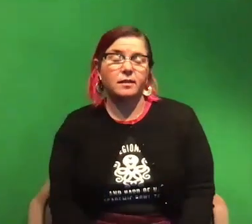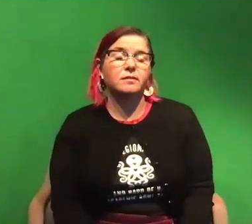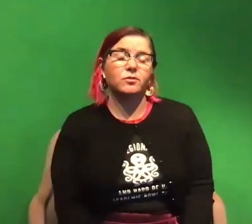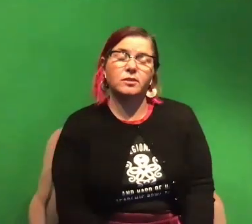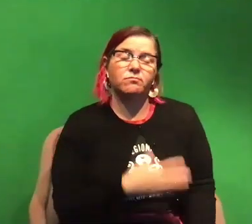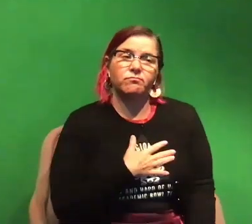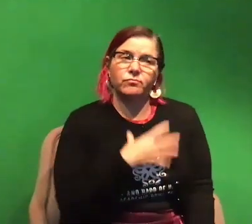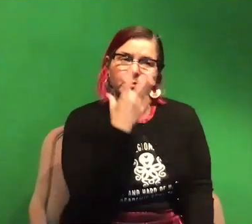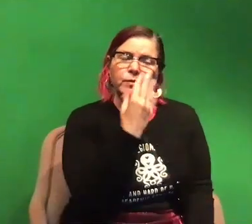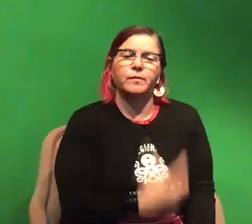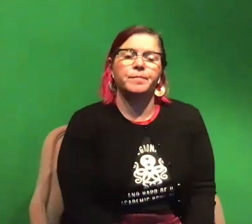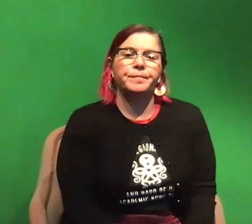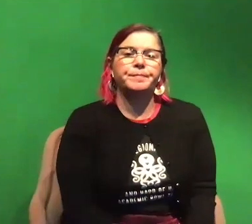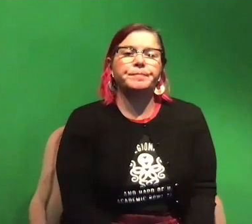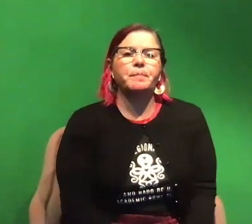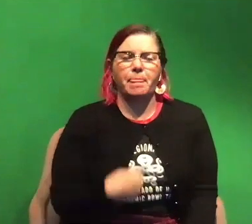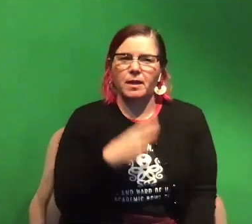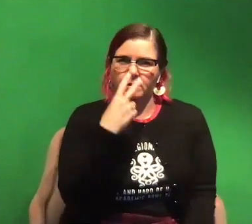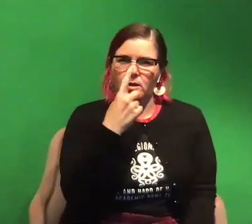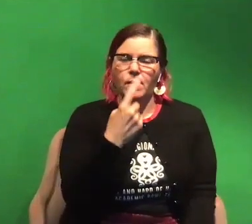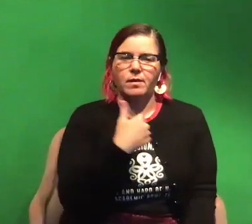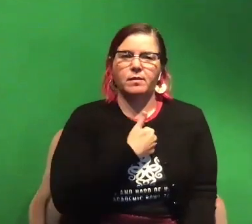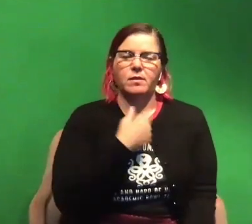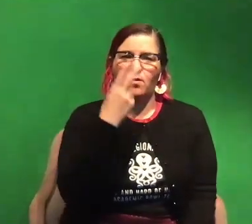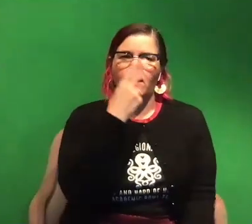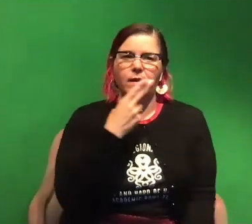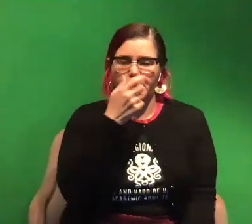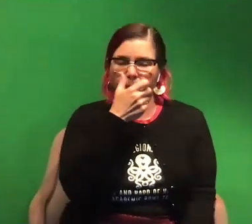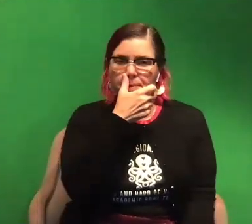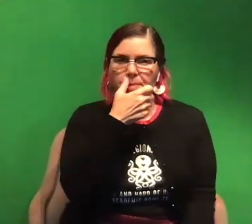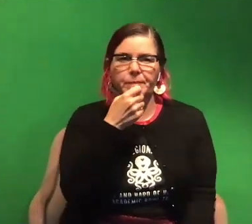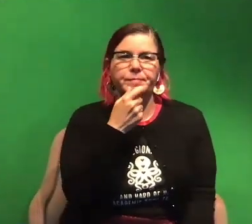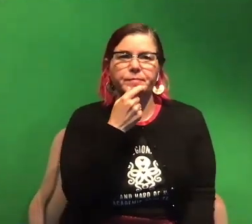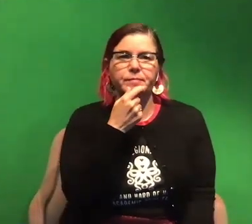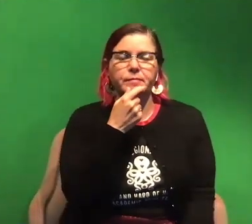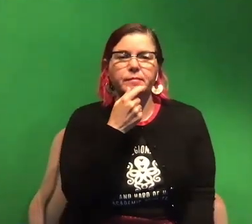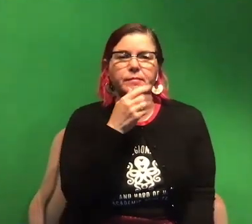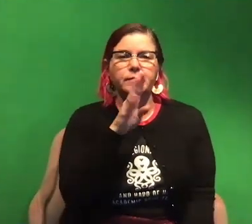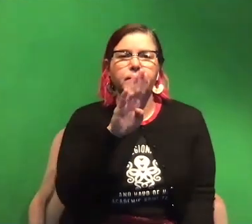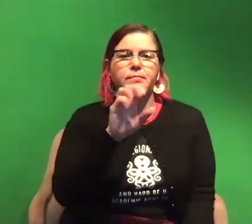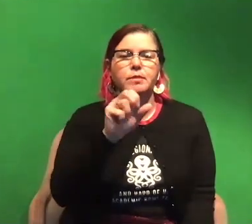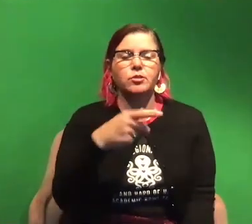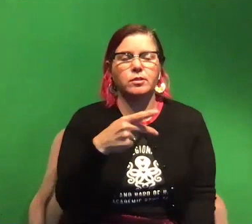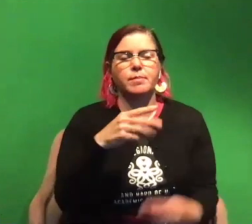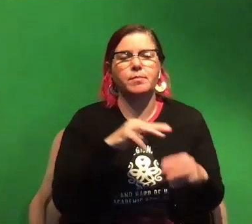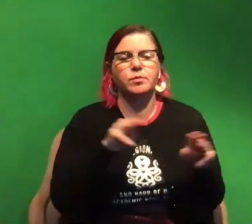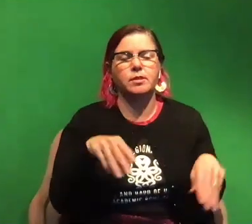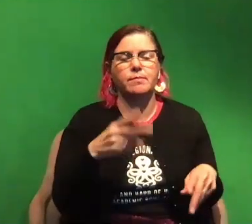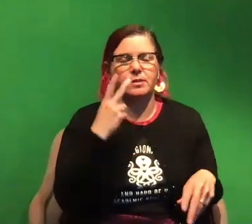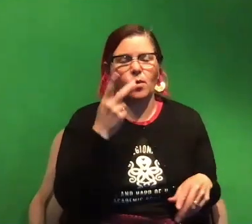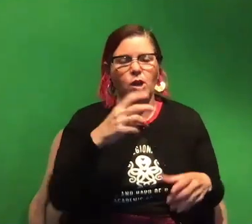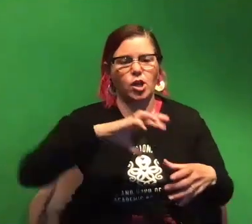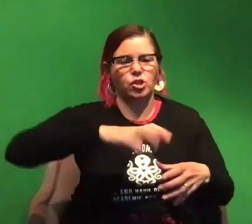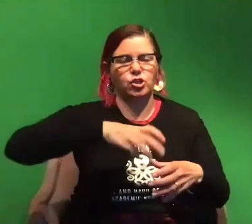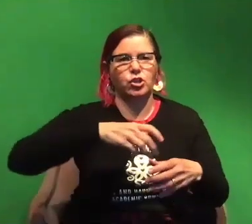Yeah. I saw one. I was in Hawaii at the Bishop Museum, and I saw a blanket octopus in a jar, and I felt like